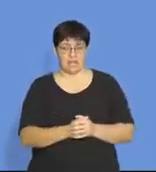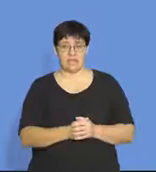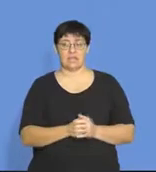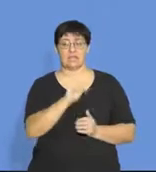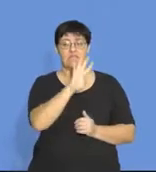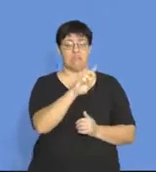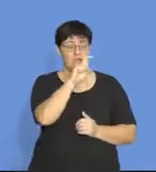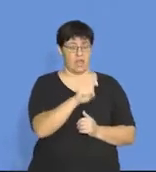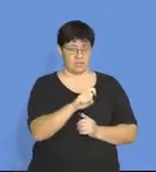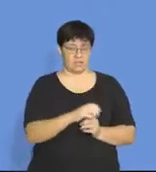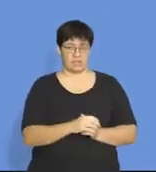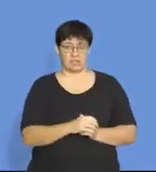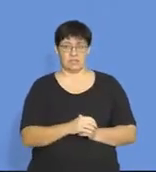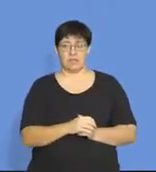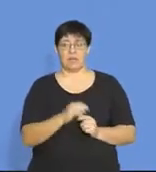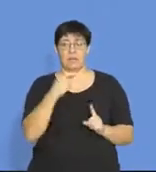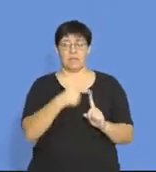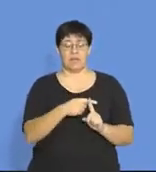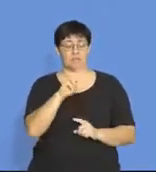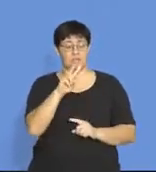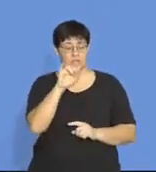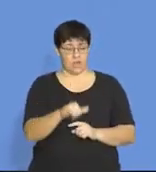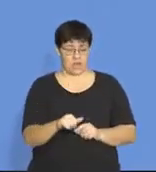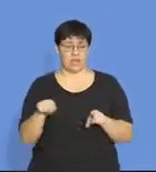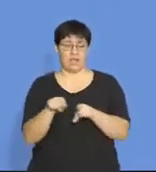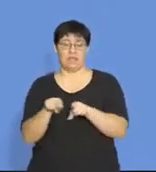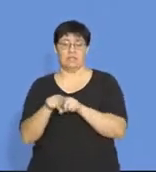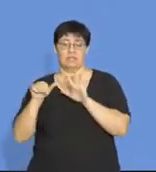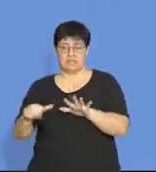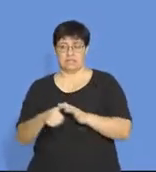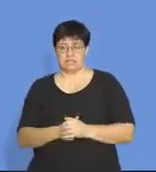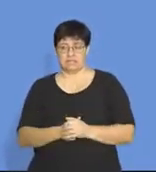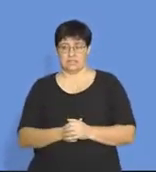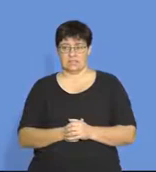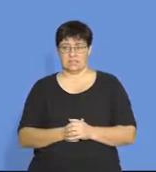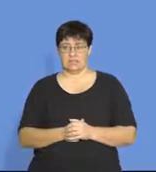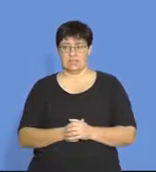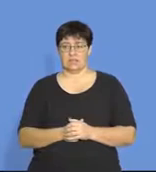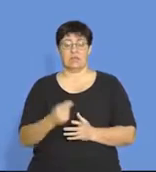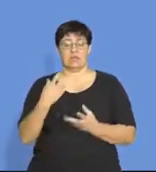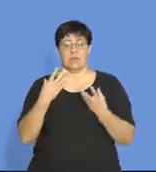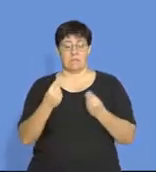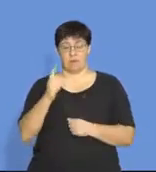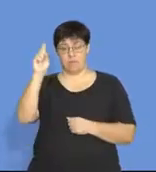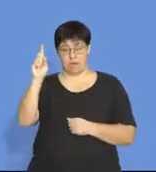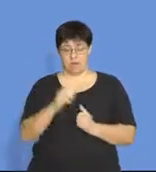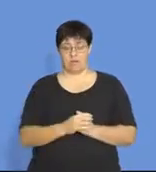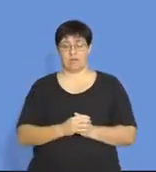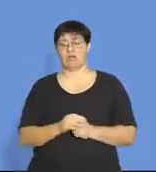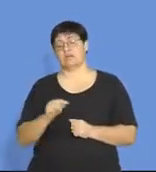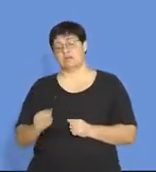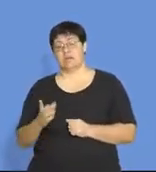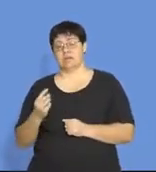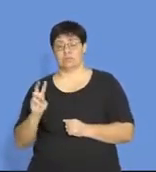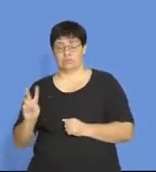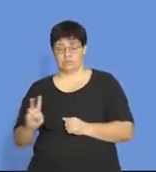be 4x plus 2y equal to 6. So I will label this as my equation 1.